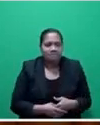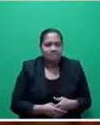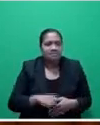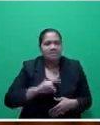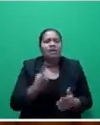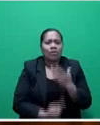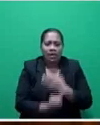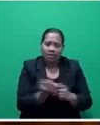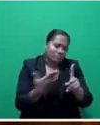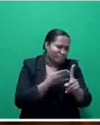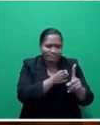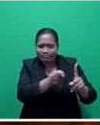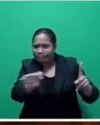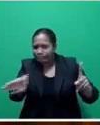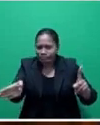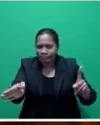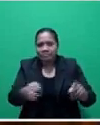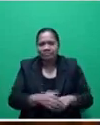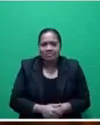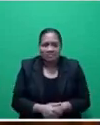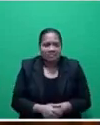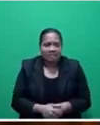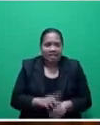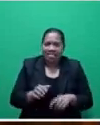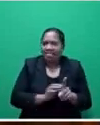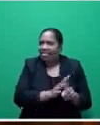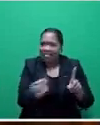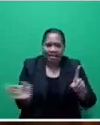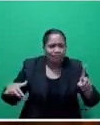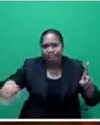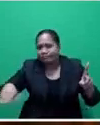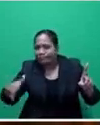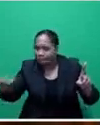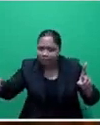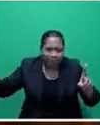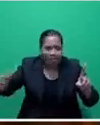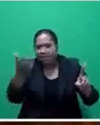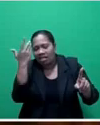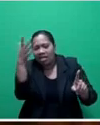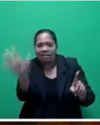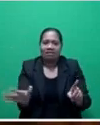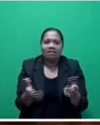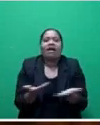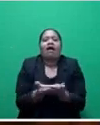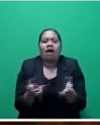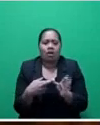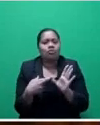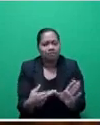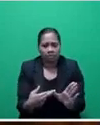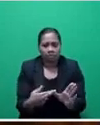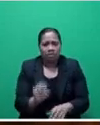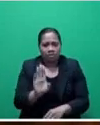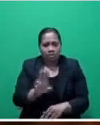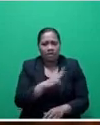has digressed, and go everywhere, meandering all over the place. And that's why we do not know how to respond to a ministerial